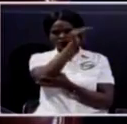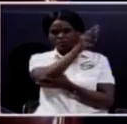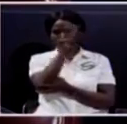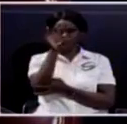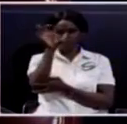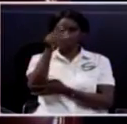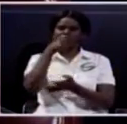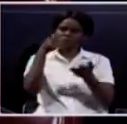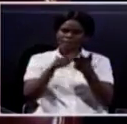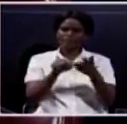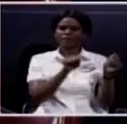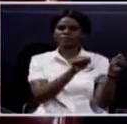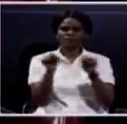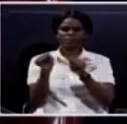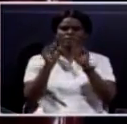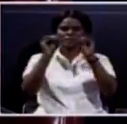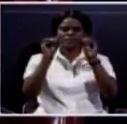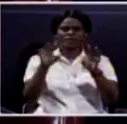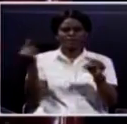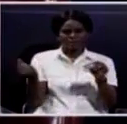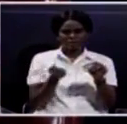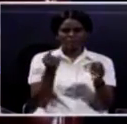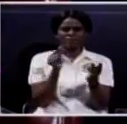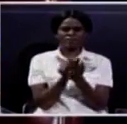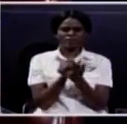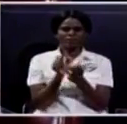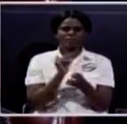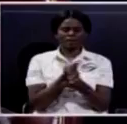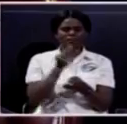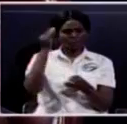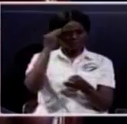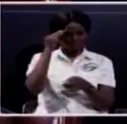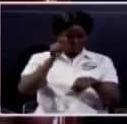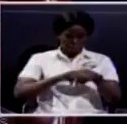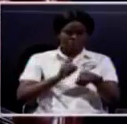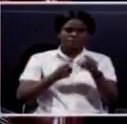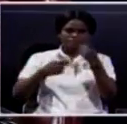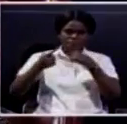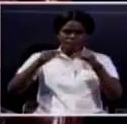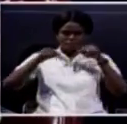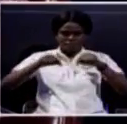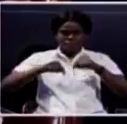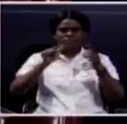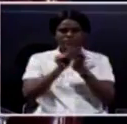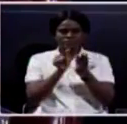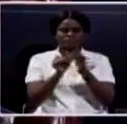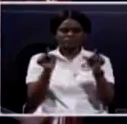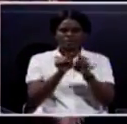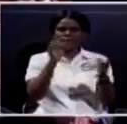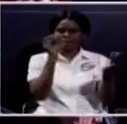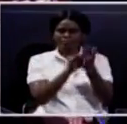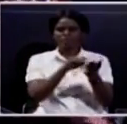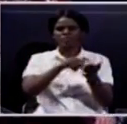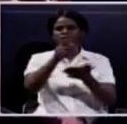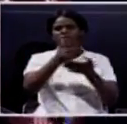issue a letter of transfer to this teacher to come to Lusaka. And we know the moment the teacher comes here, he or she will be placed on the payroll.